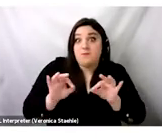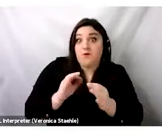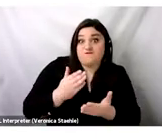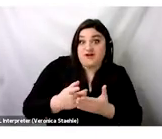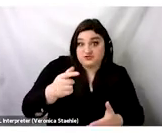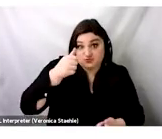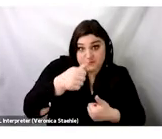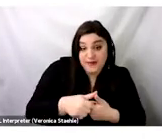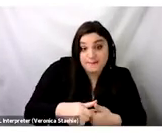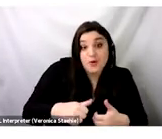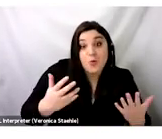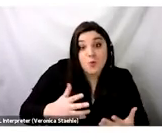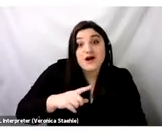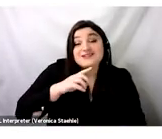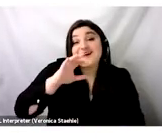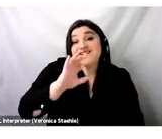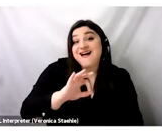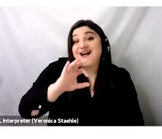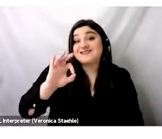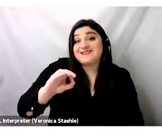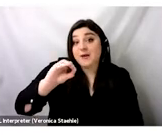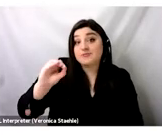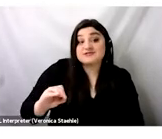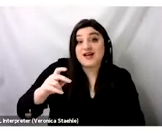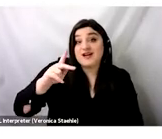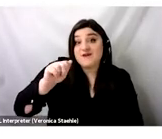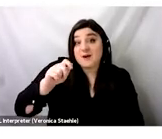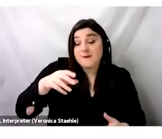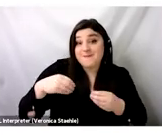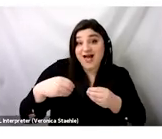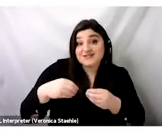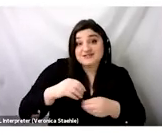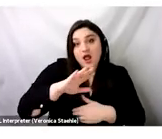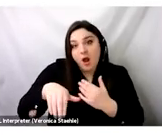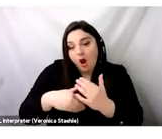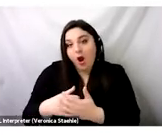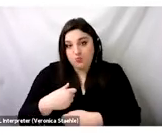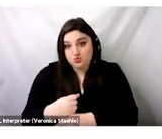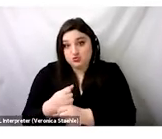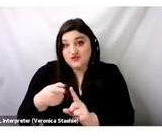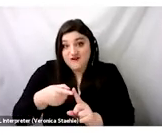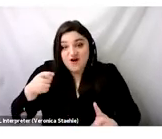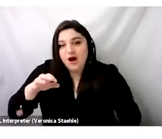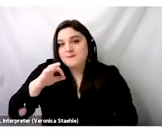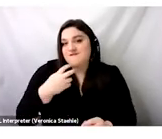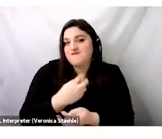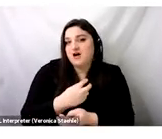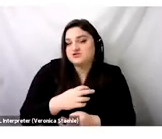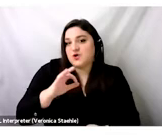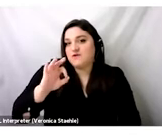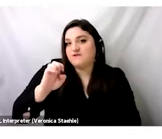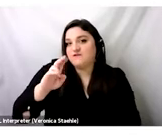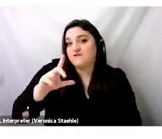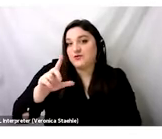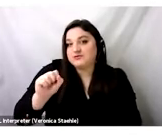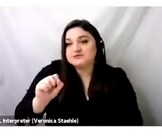99% of plastics are made from fossil fuels. This is one of the takeaways that we're gonna focus on today